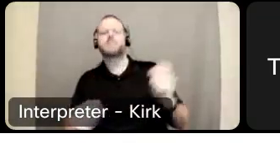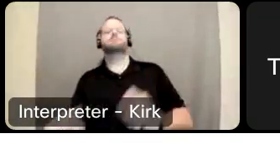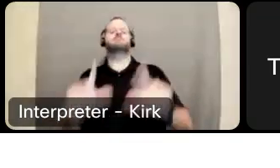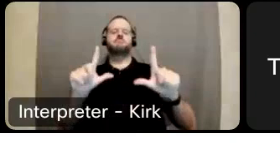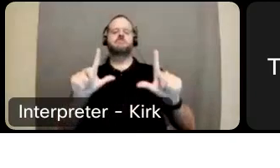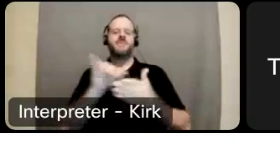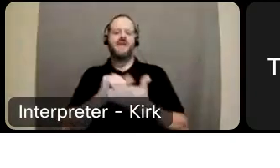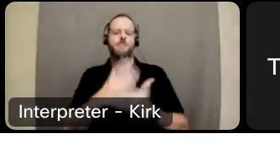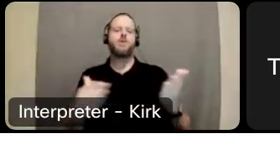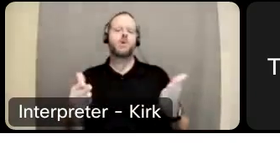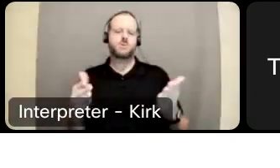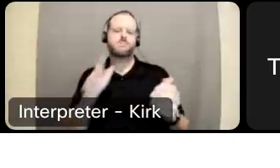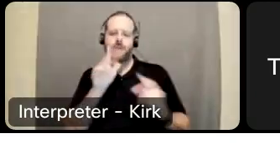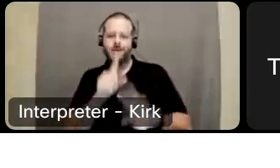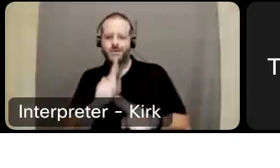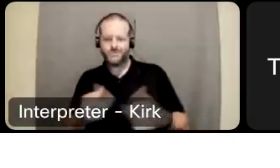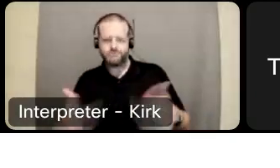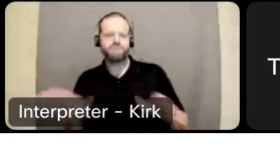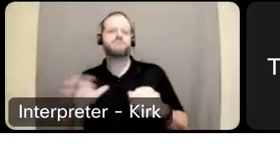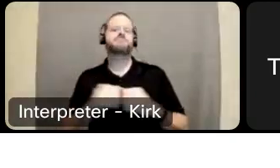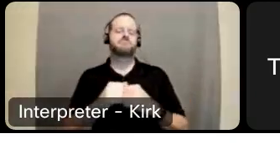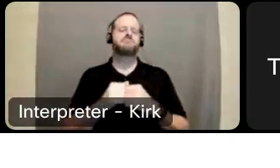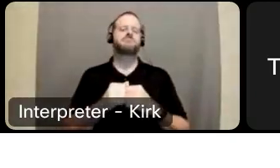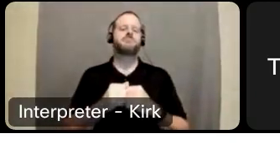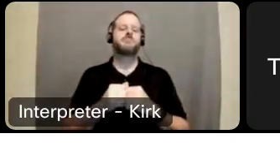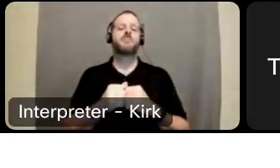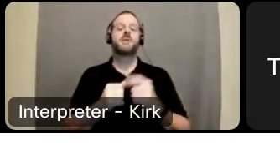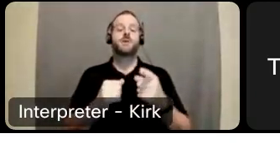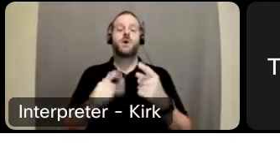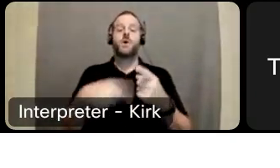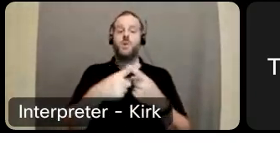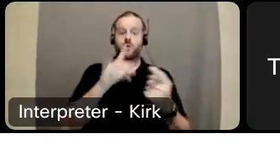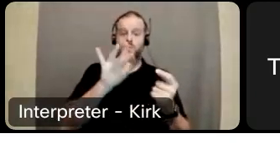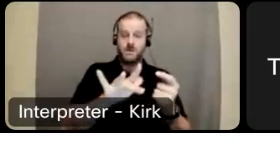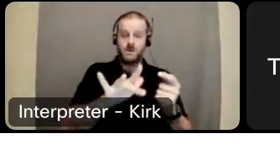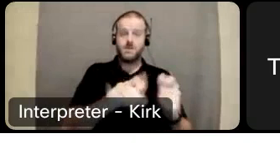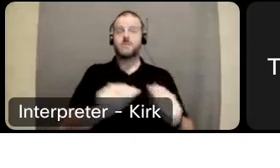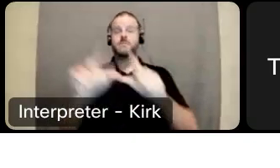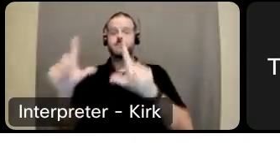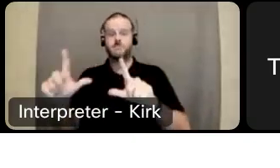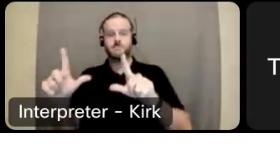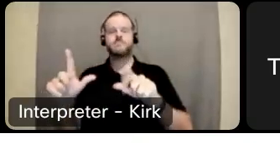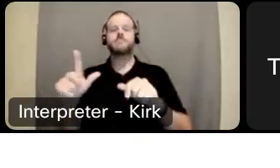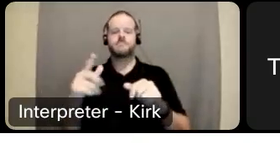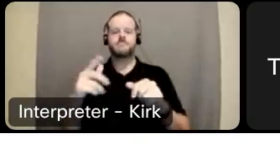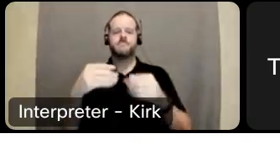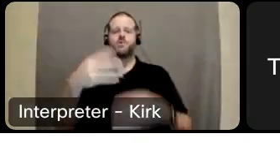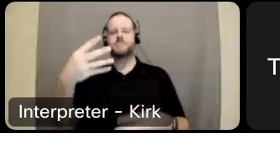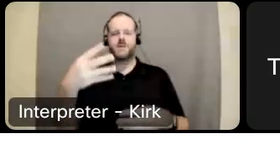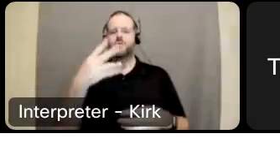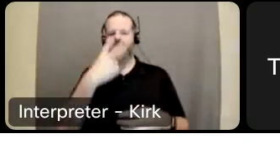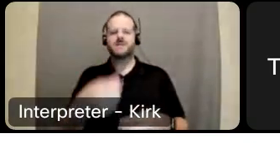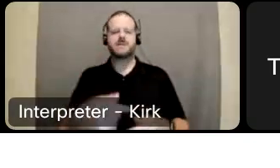there, okay? So this is what it looks like before you click it. When you click it, it sort of drops down and you can see